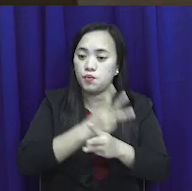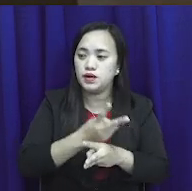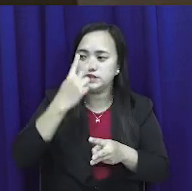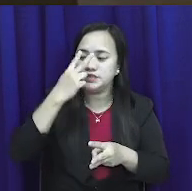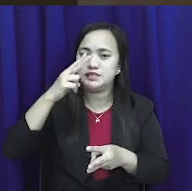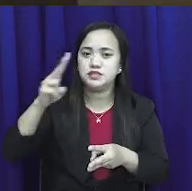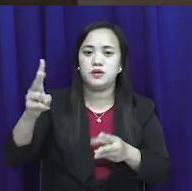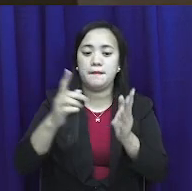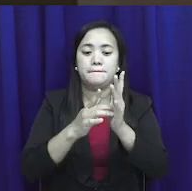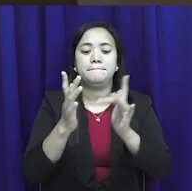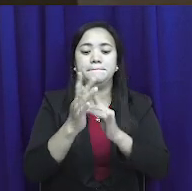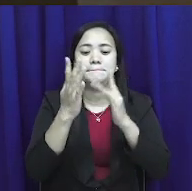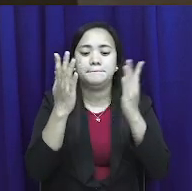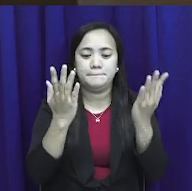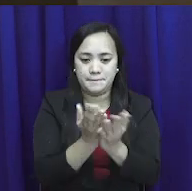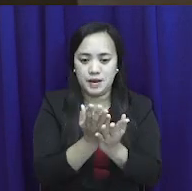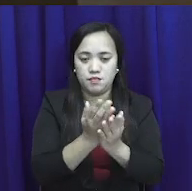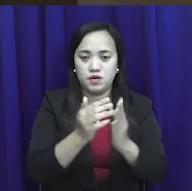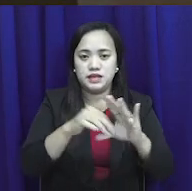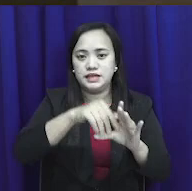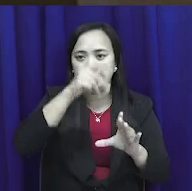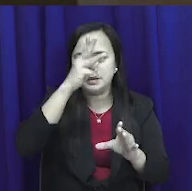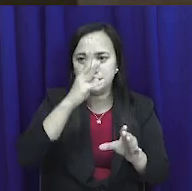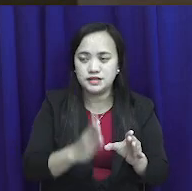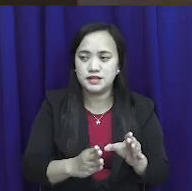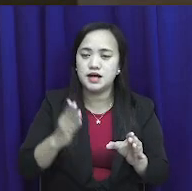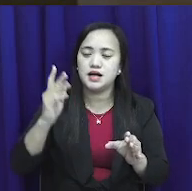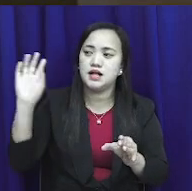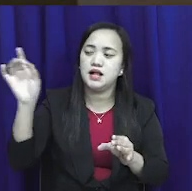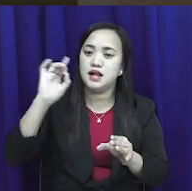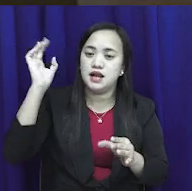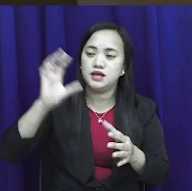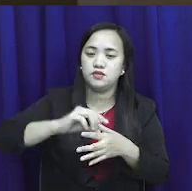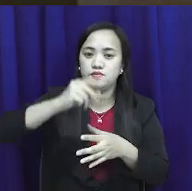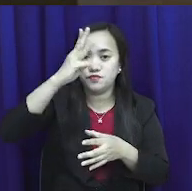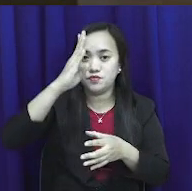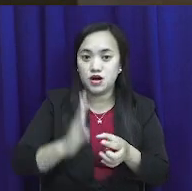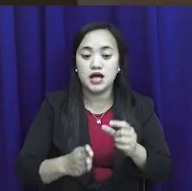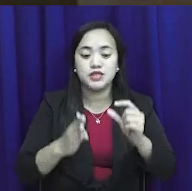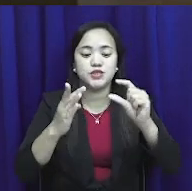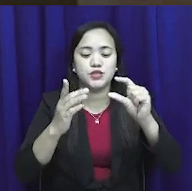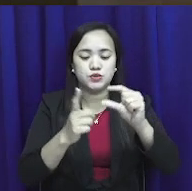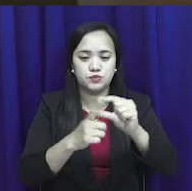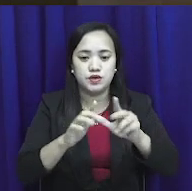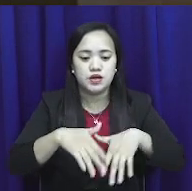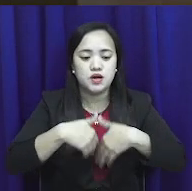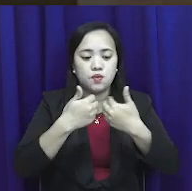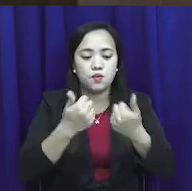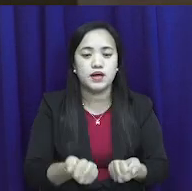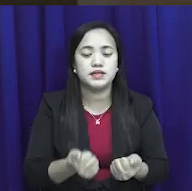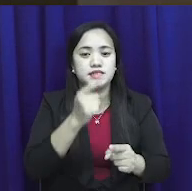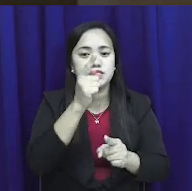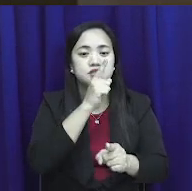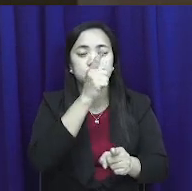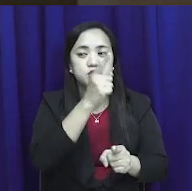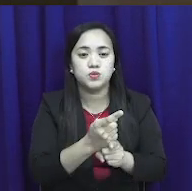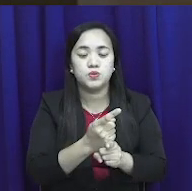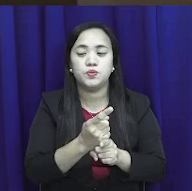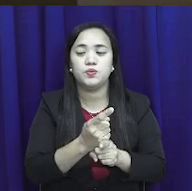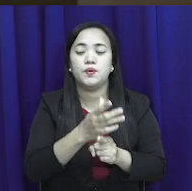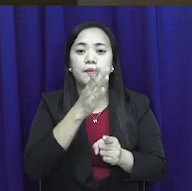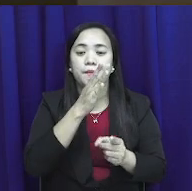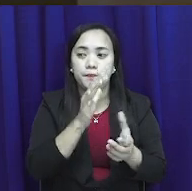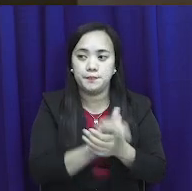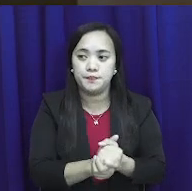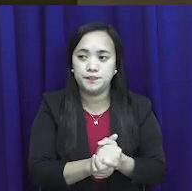biblically para makita nila kung ano ang tamang pagiging ina at Tamang pagiging asawang babae Tama po ito nga